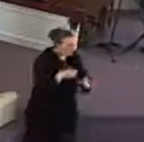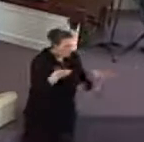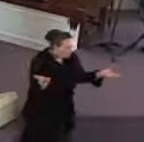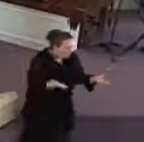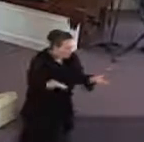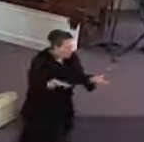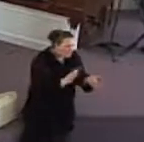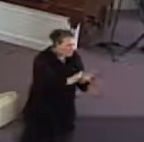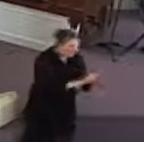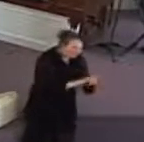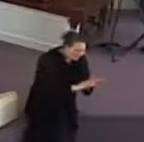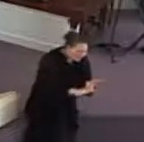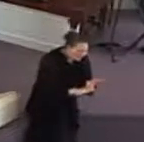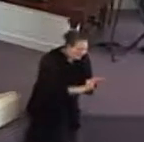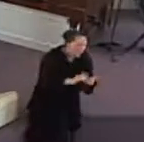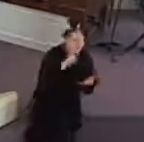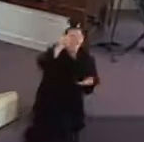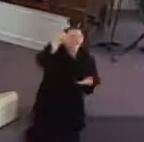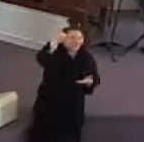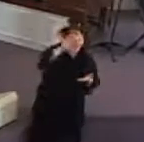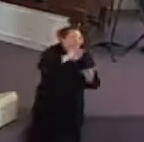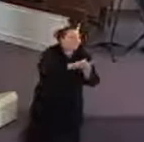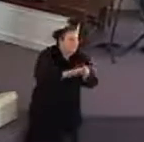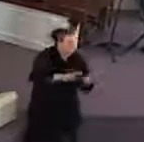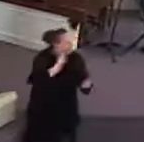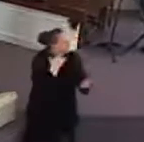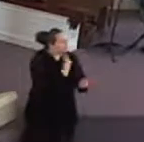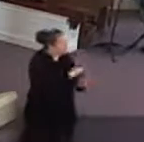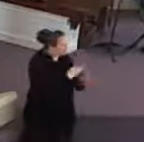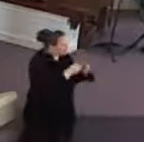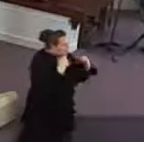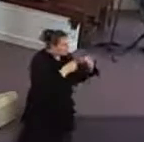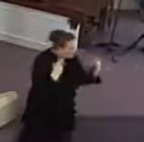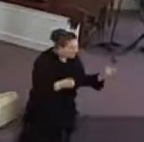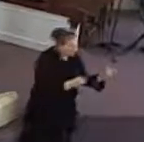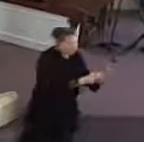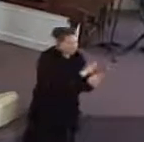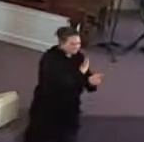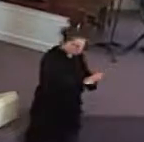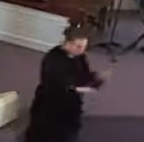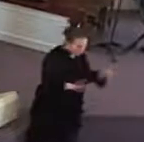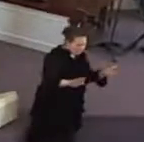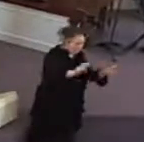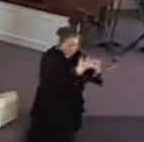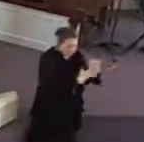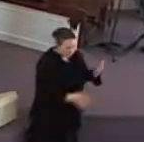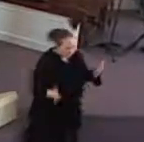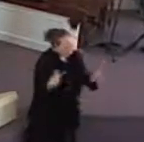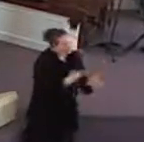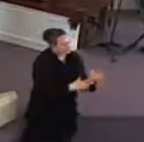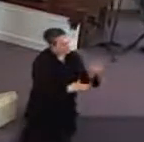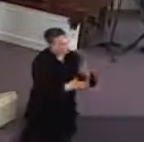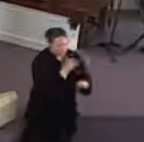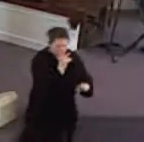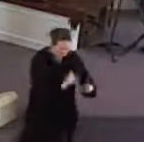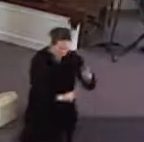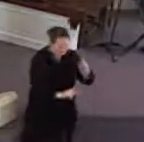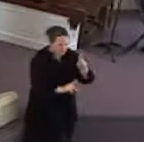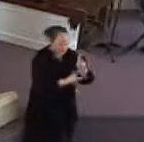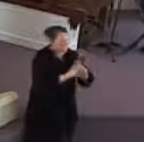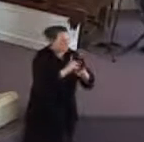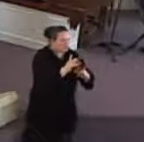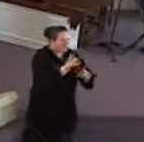And he forgave us. We needed our sins remitted under the blood of Jesus. And thus we had a privilege to be buried with him in